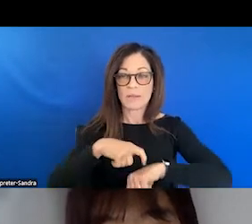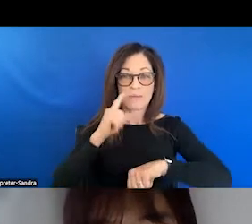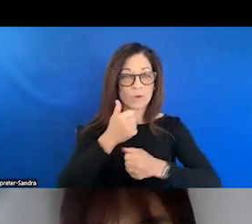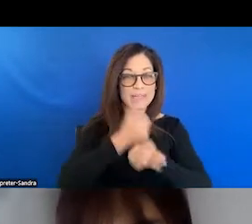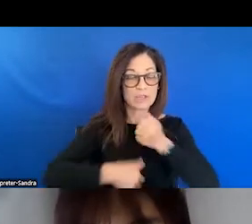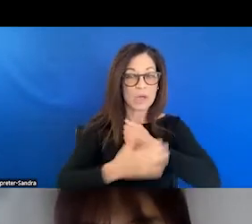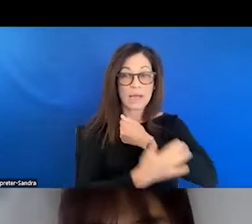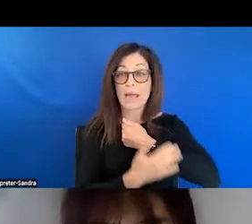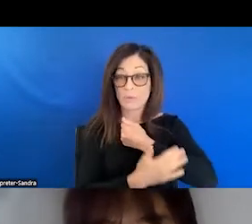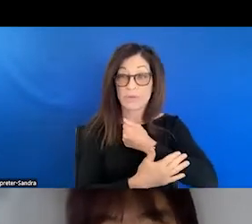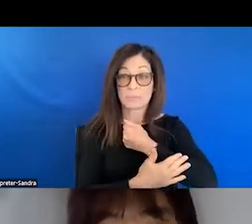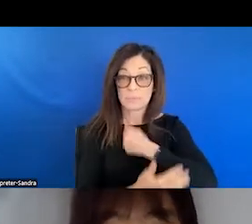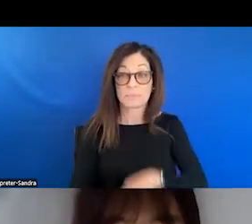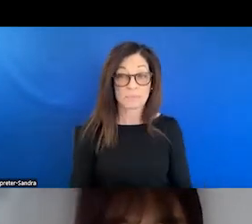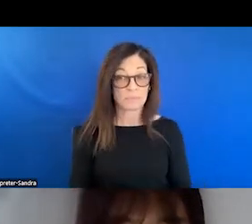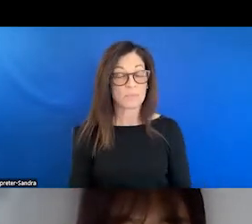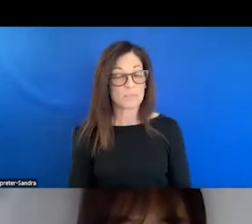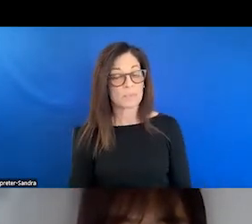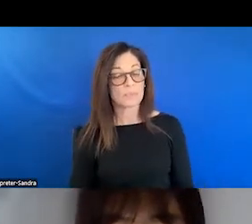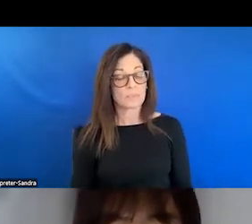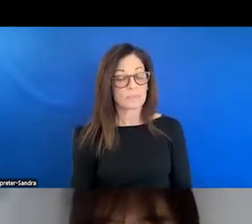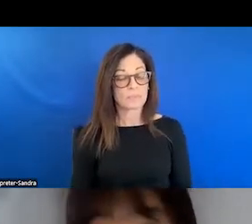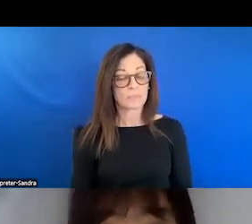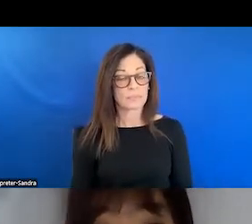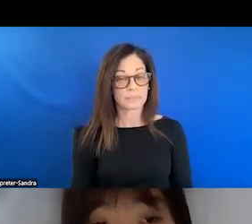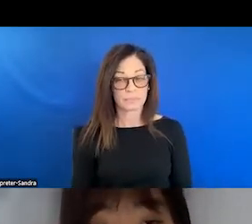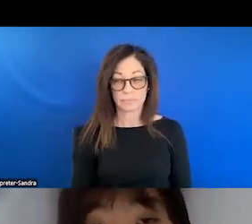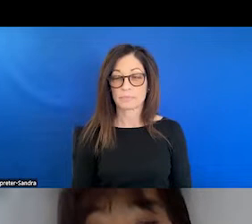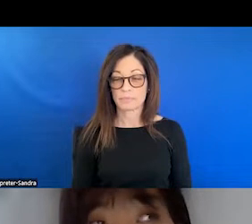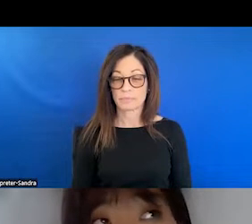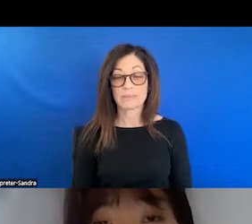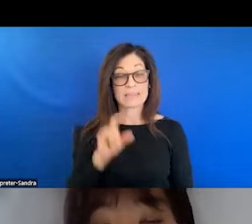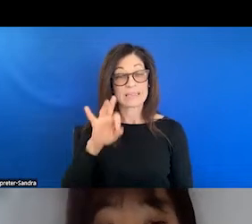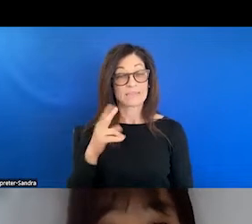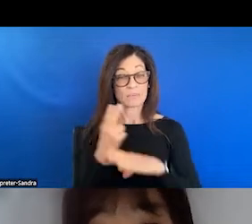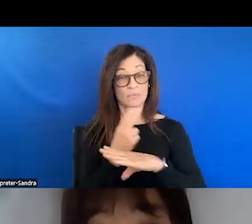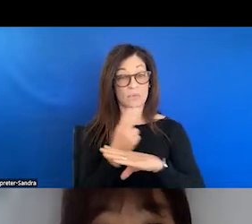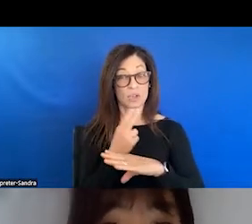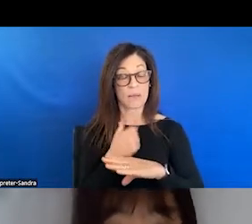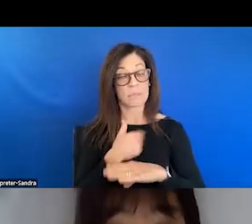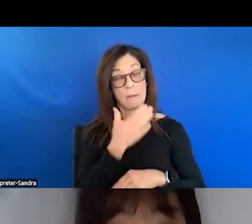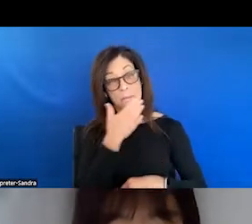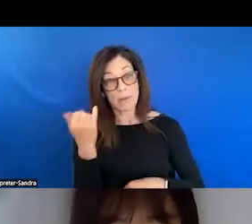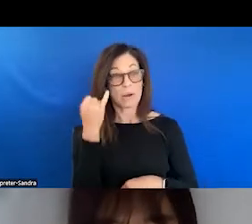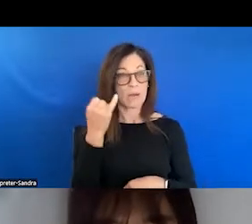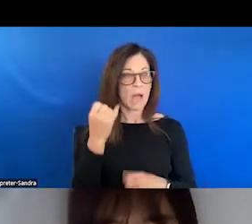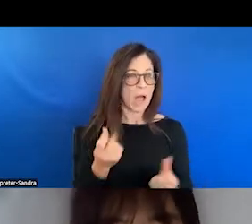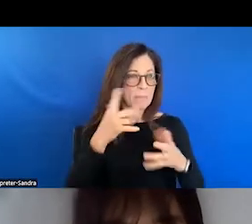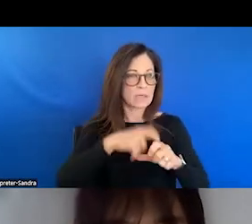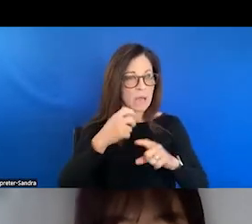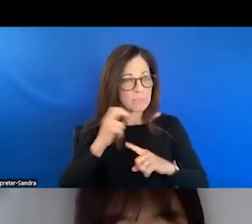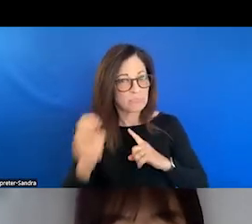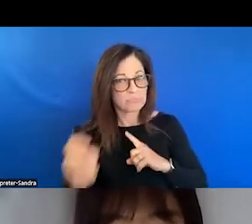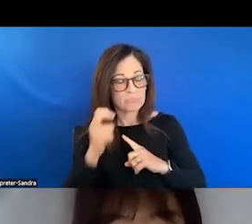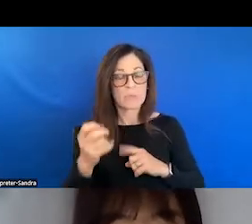county. And of course, if a user has a better idea of what the travel time could be. So let's